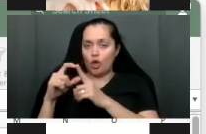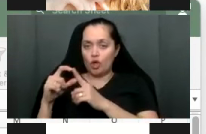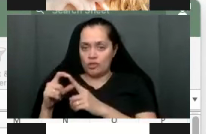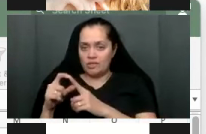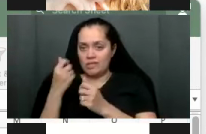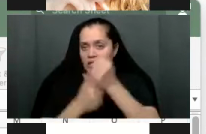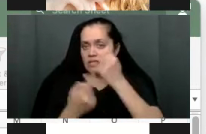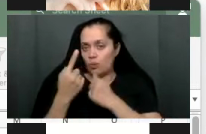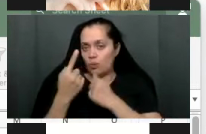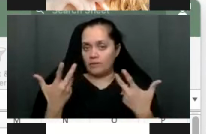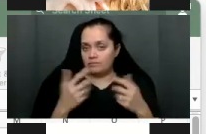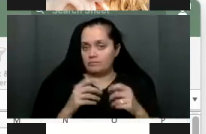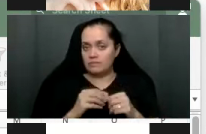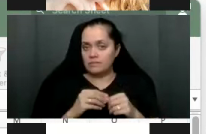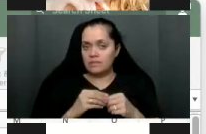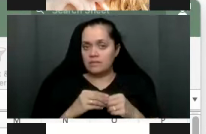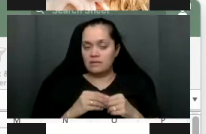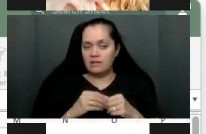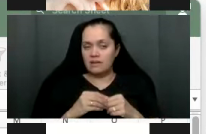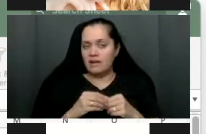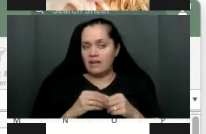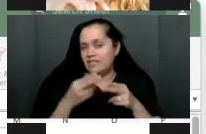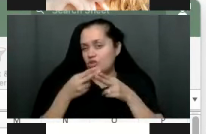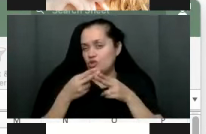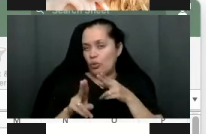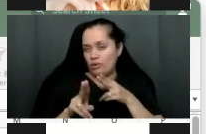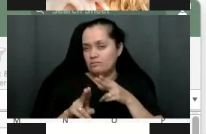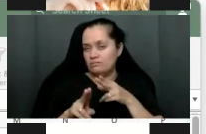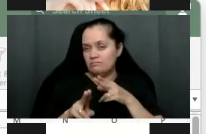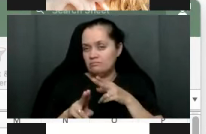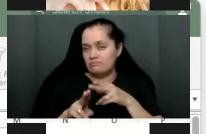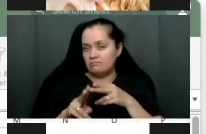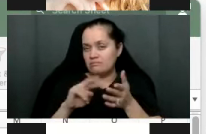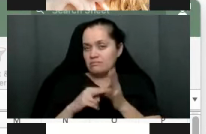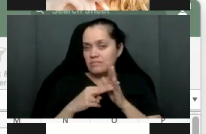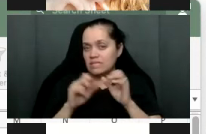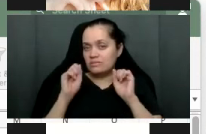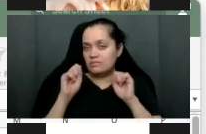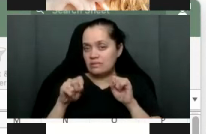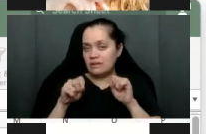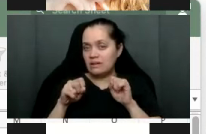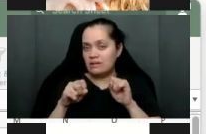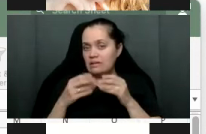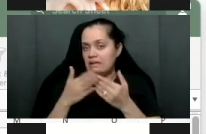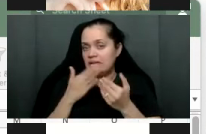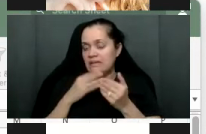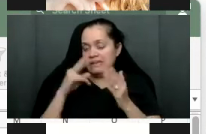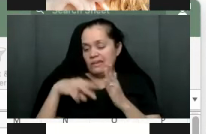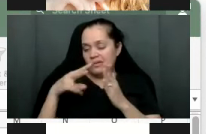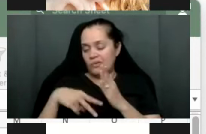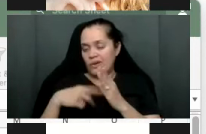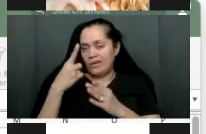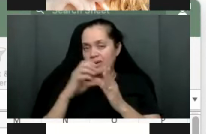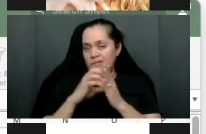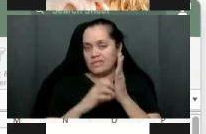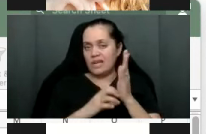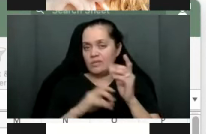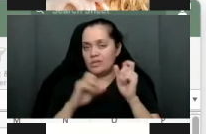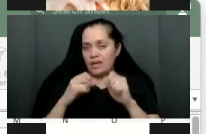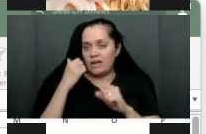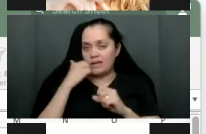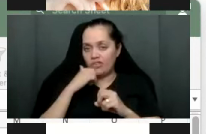each. That's quite short. That means you can, yes, easily read one of those chapters a